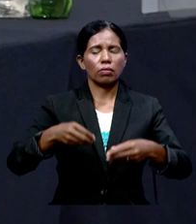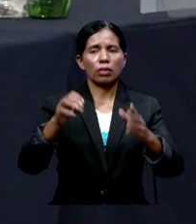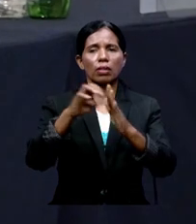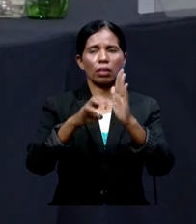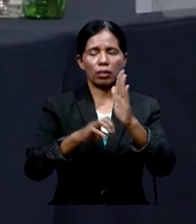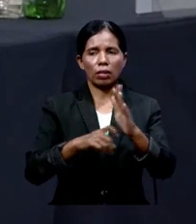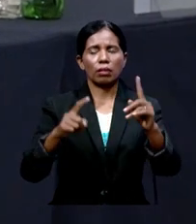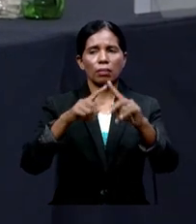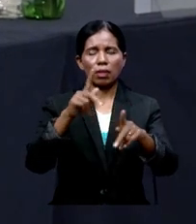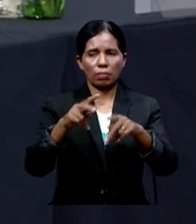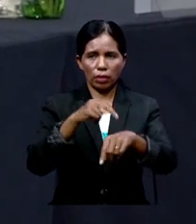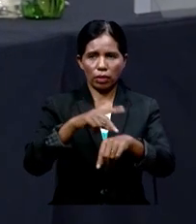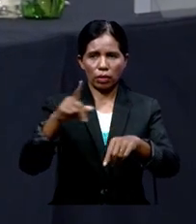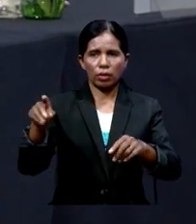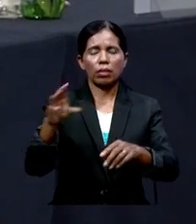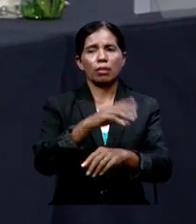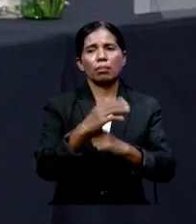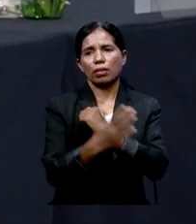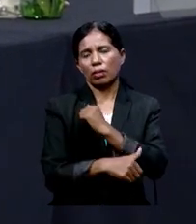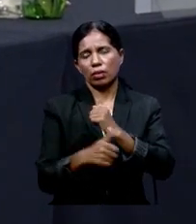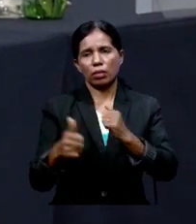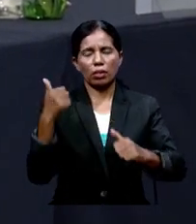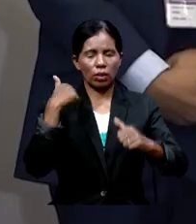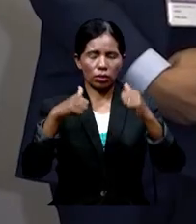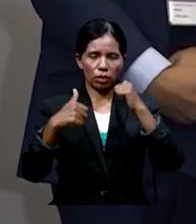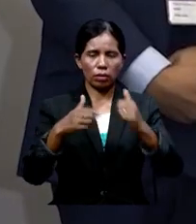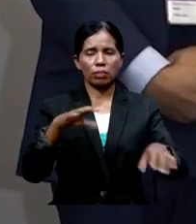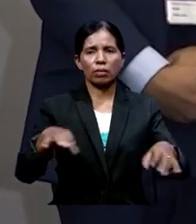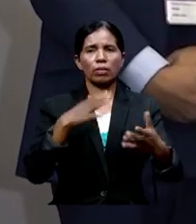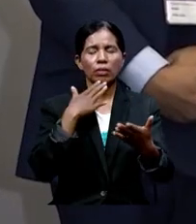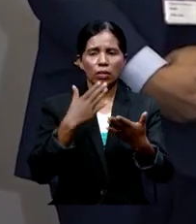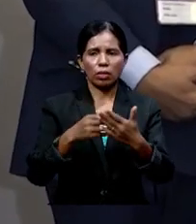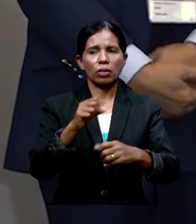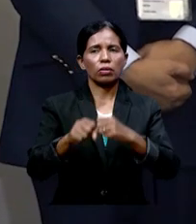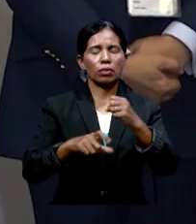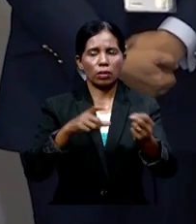ba cidadão nacional no estrangeiro honi atividade profesional no social